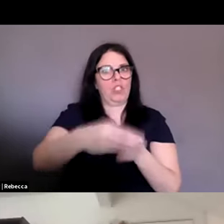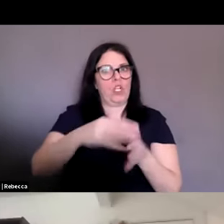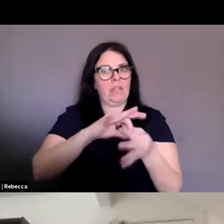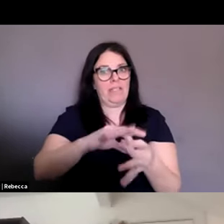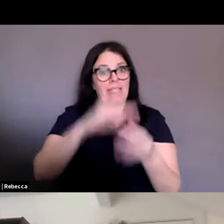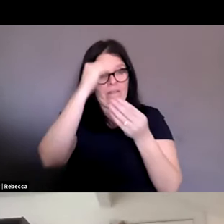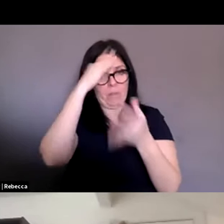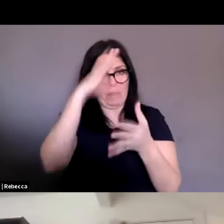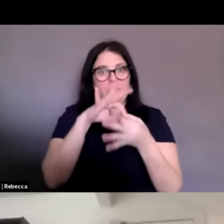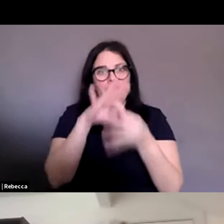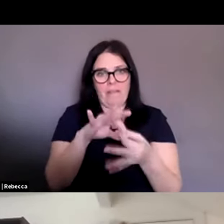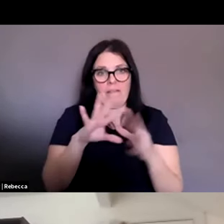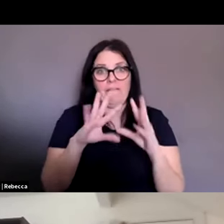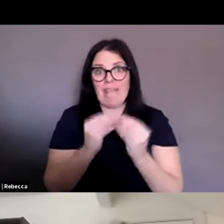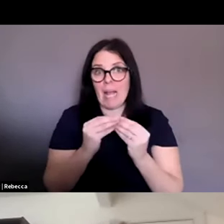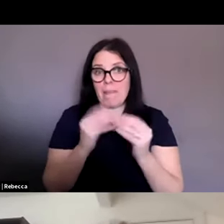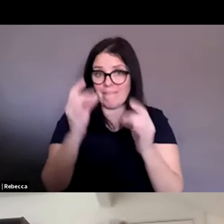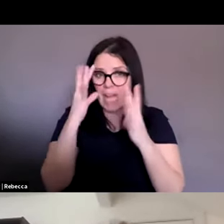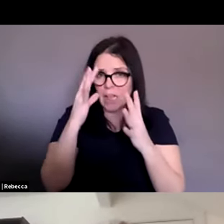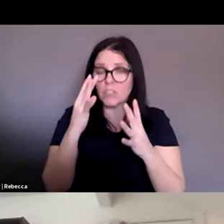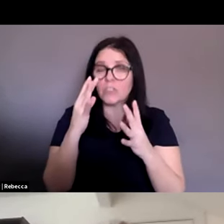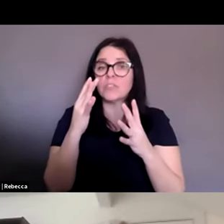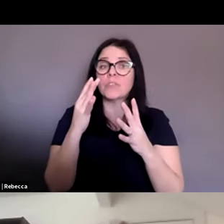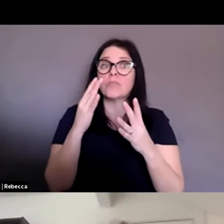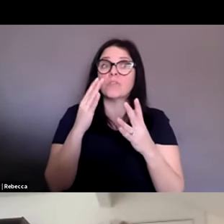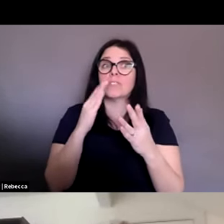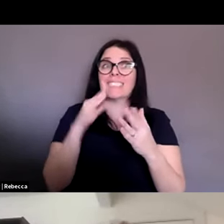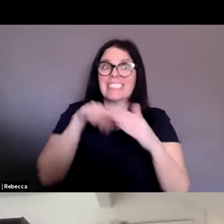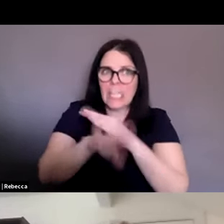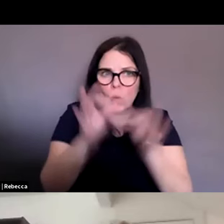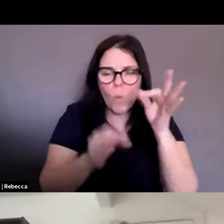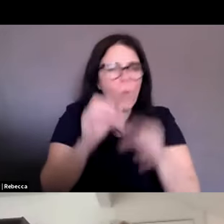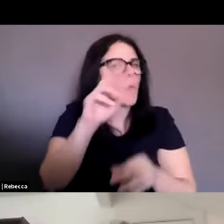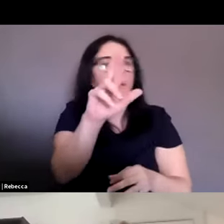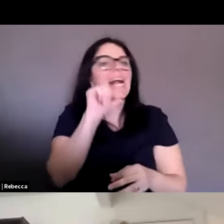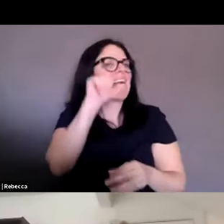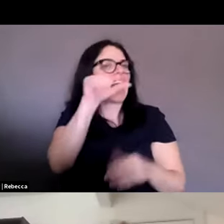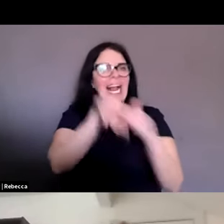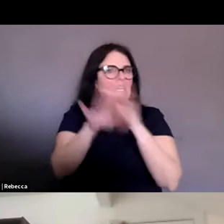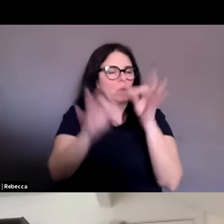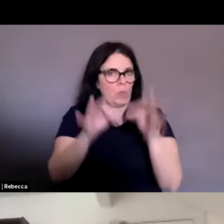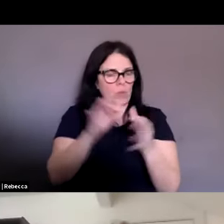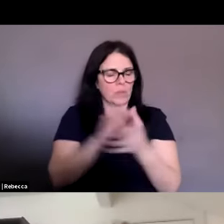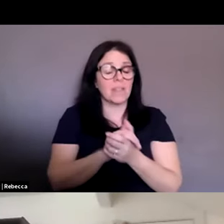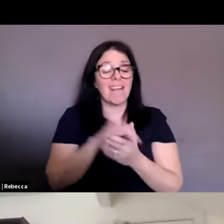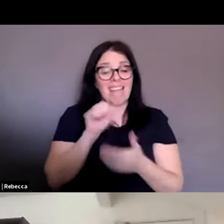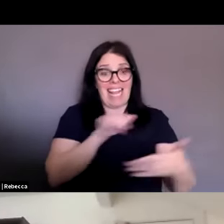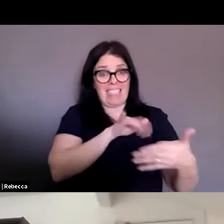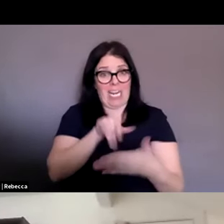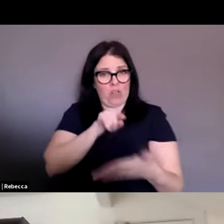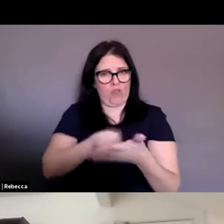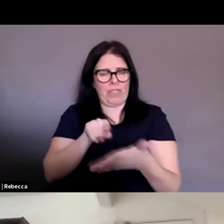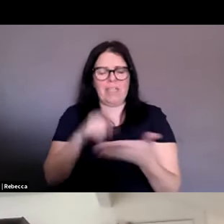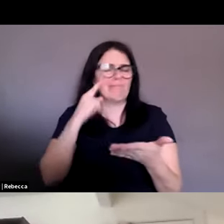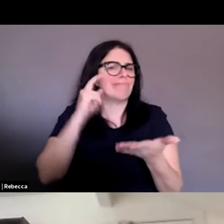about family violence reaching or not reaching the courts. When we look at well-designed studies, we find that the